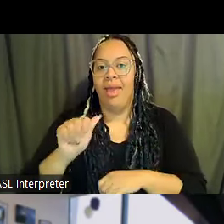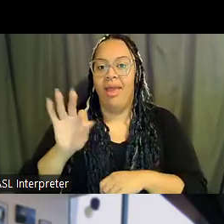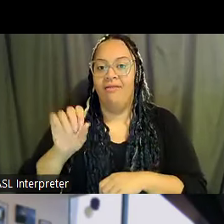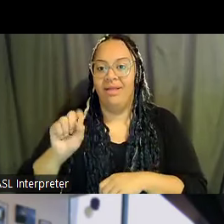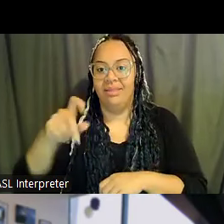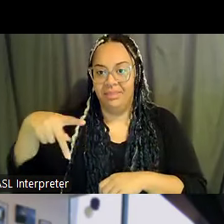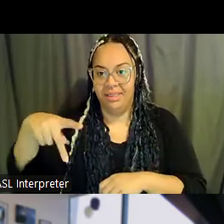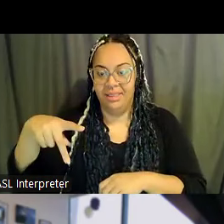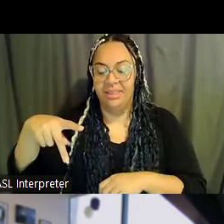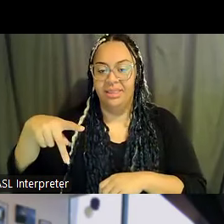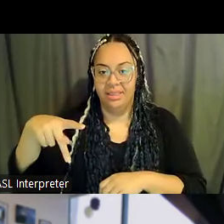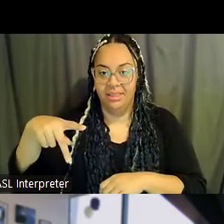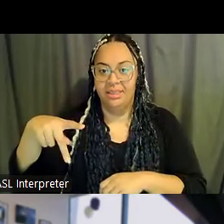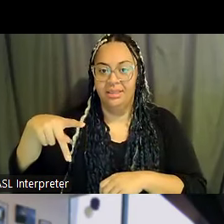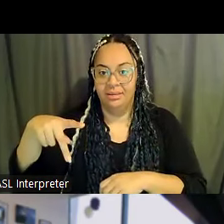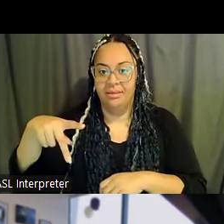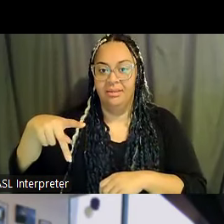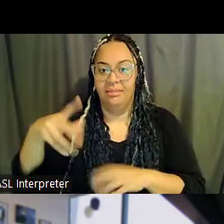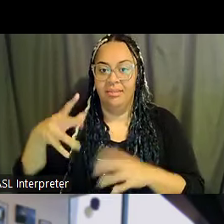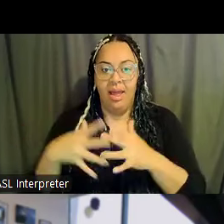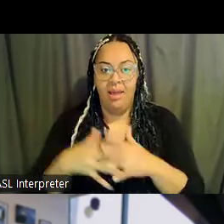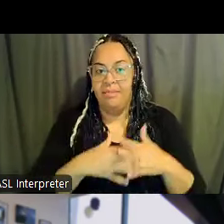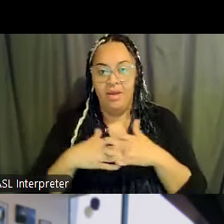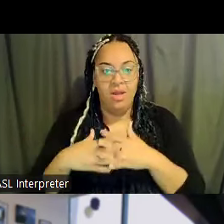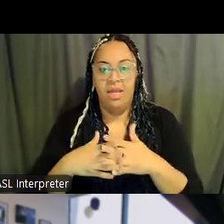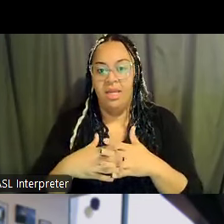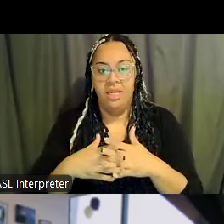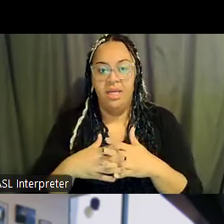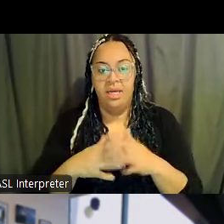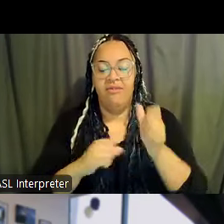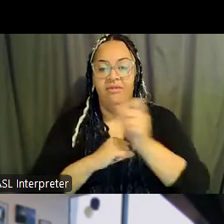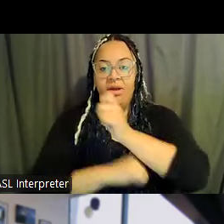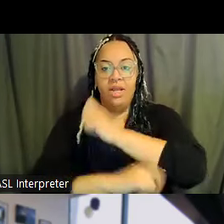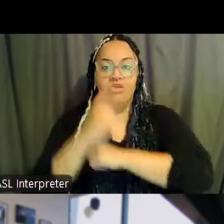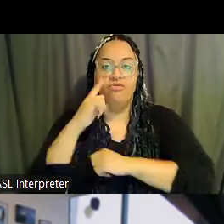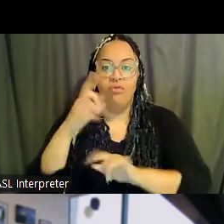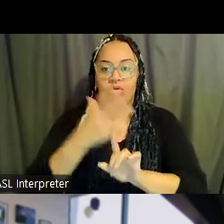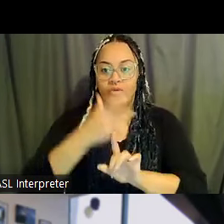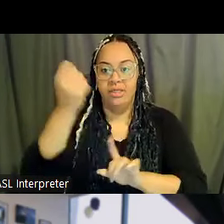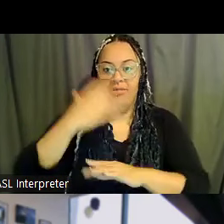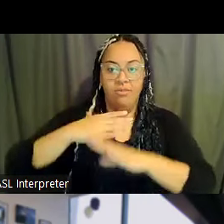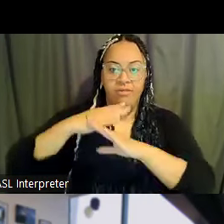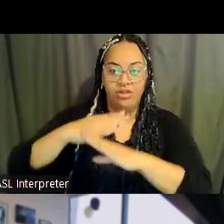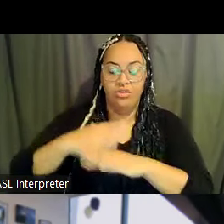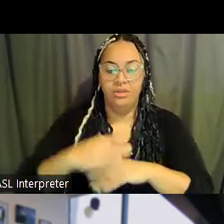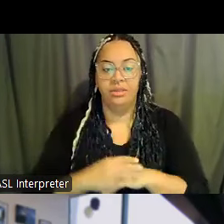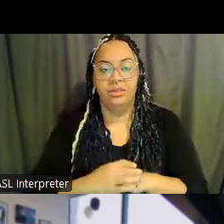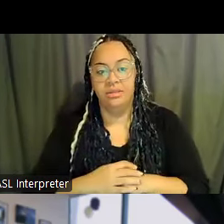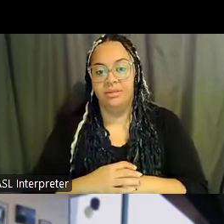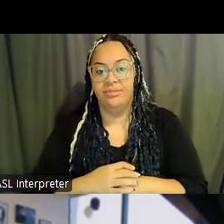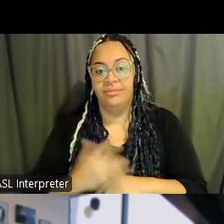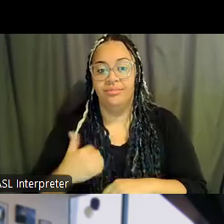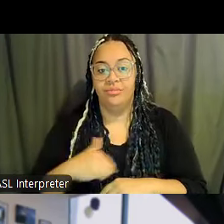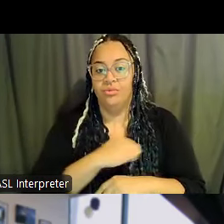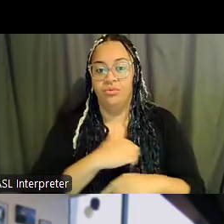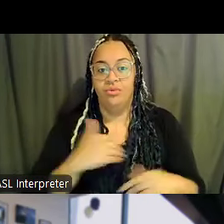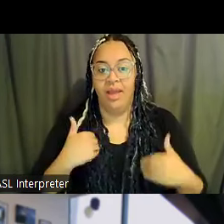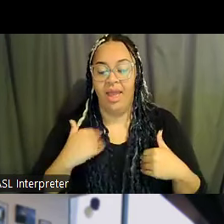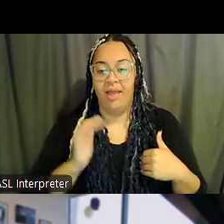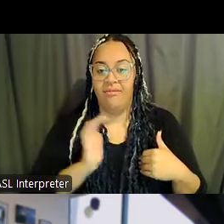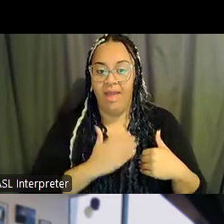AFSP, yeah, the American Foundation for Suicide Prevention. And we have our Out of